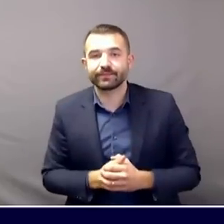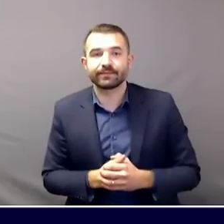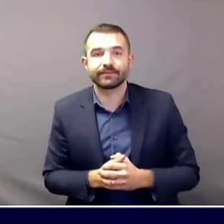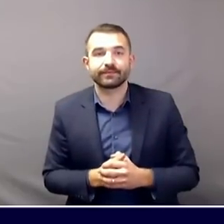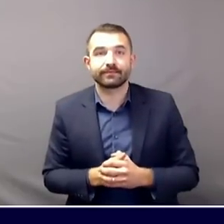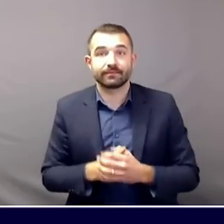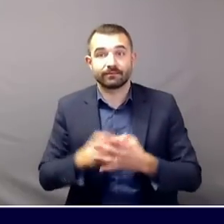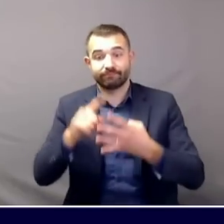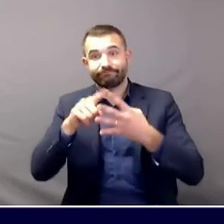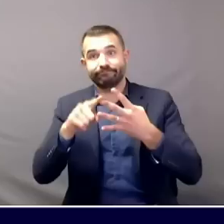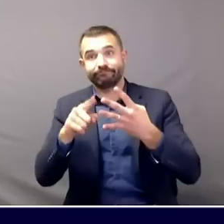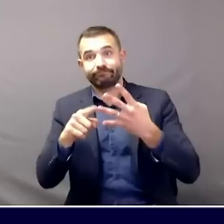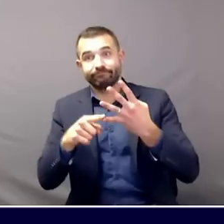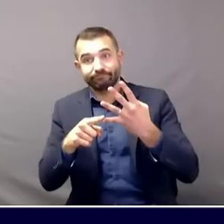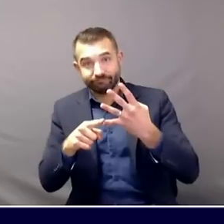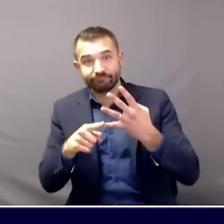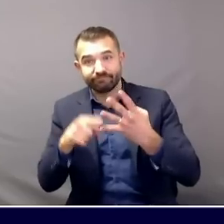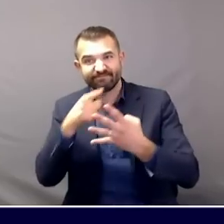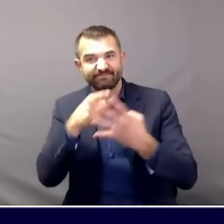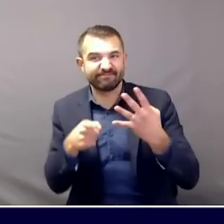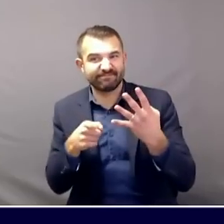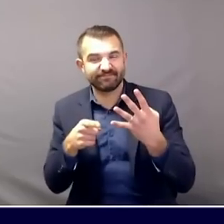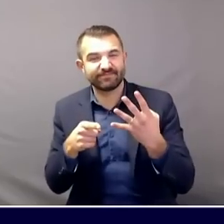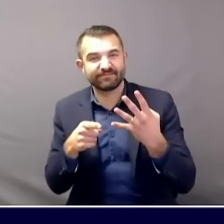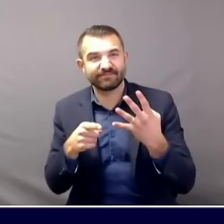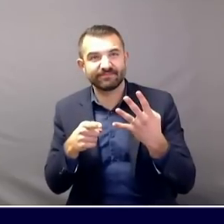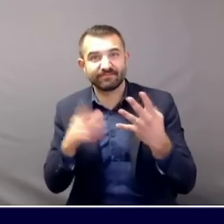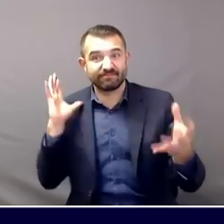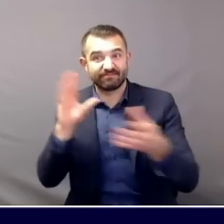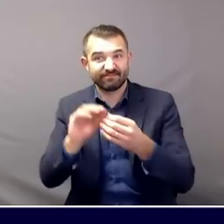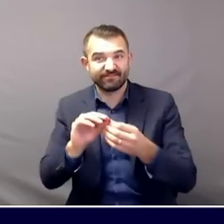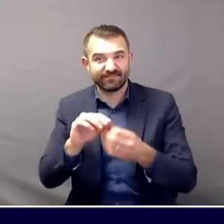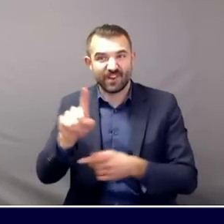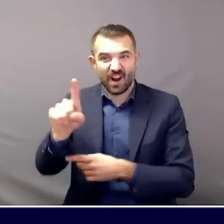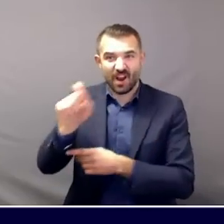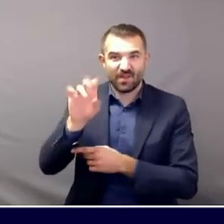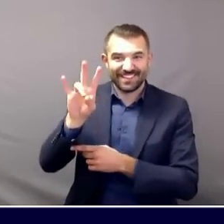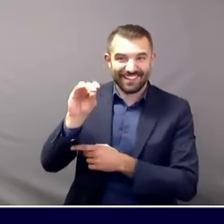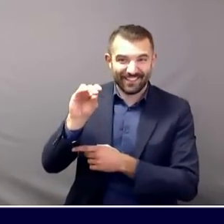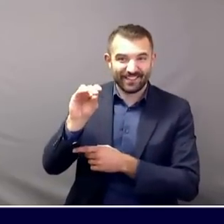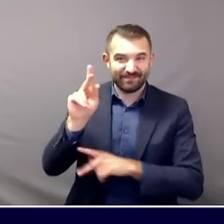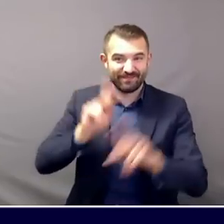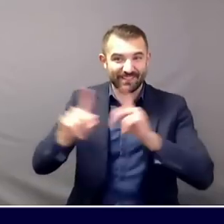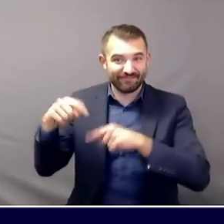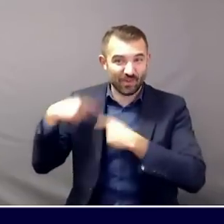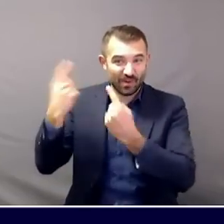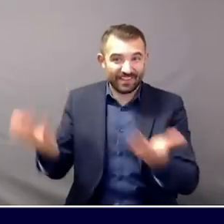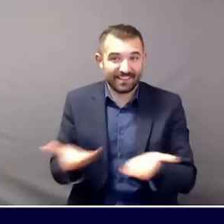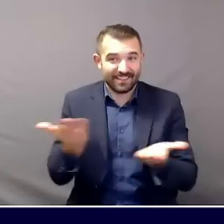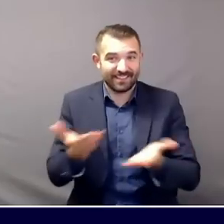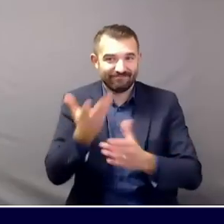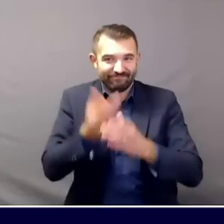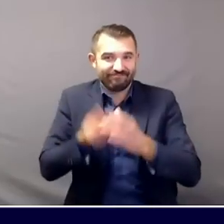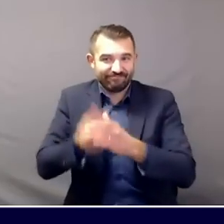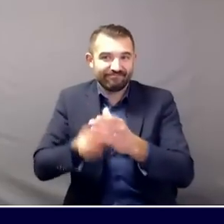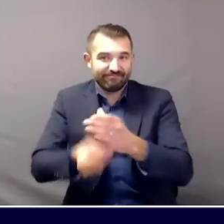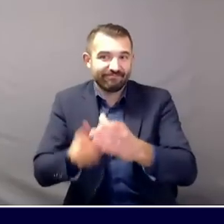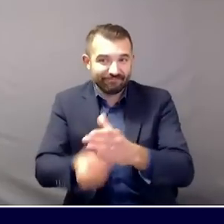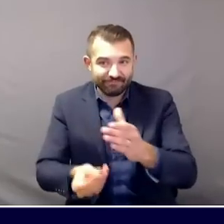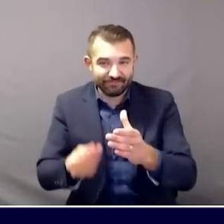deaths, taken together, mark a total of 170 people now who have lost their lives